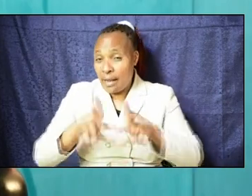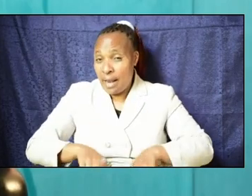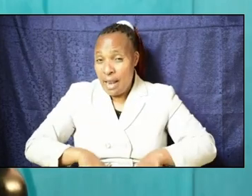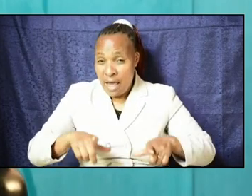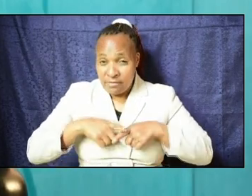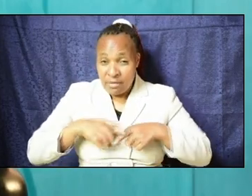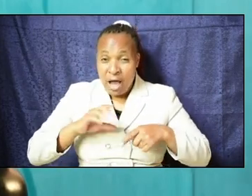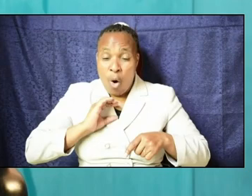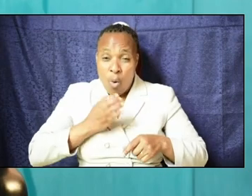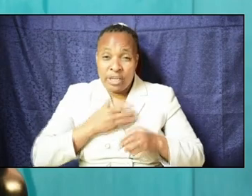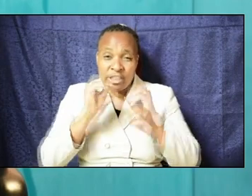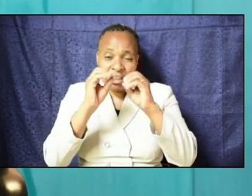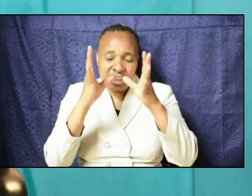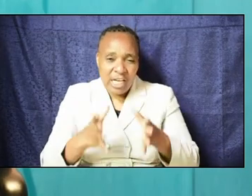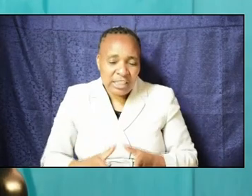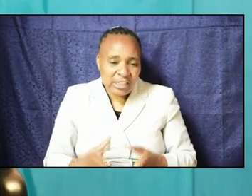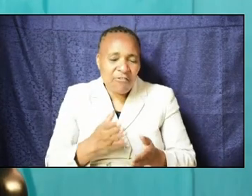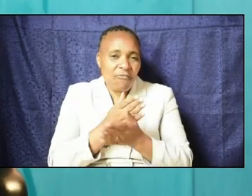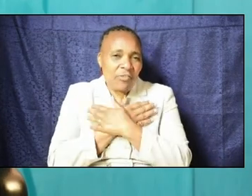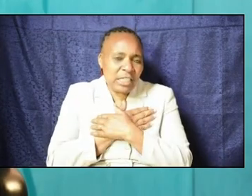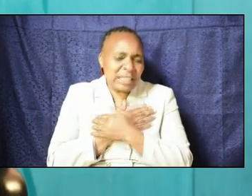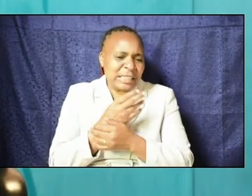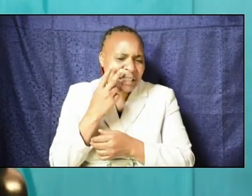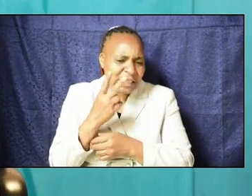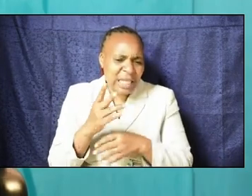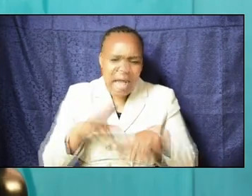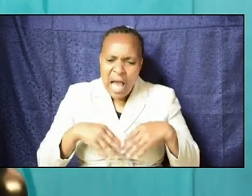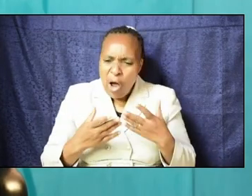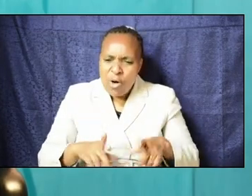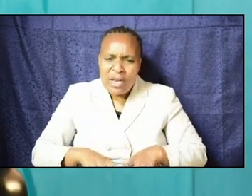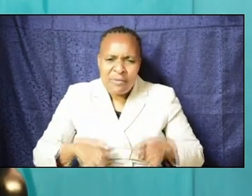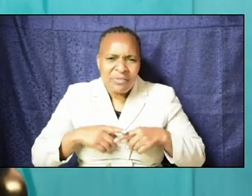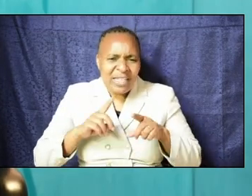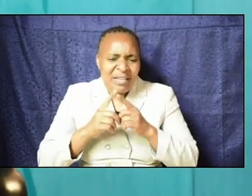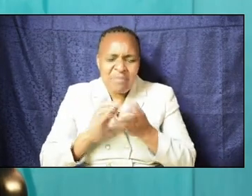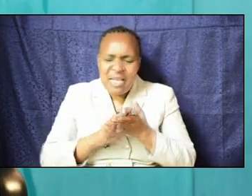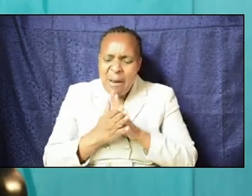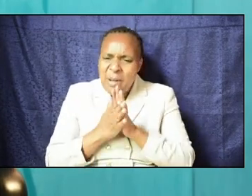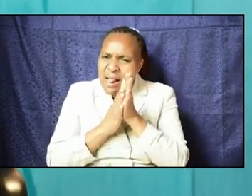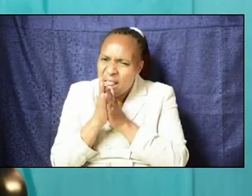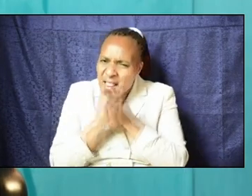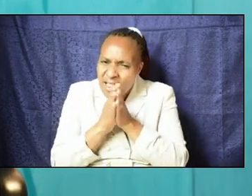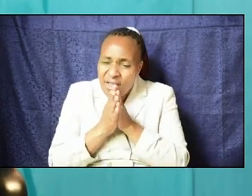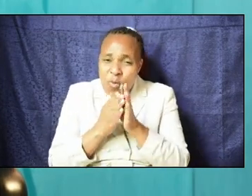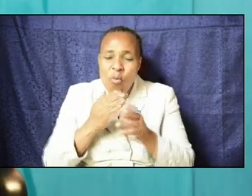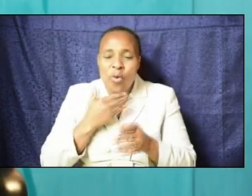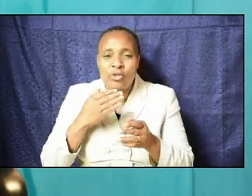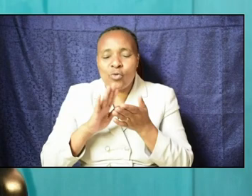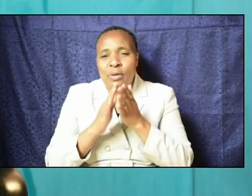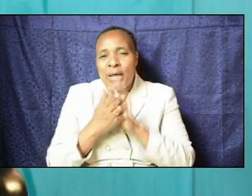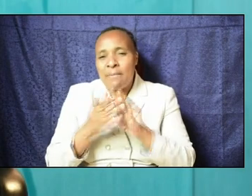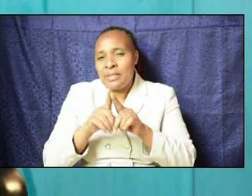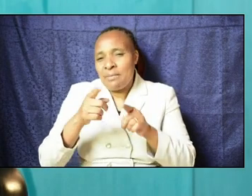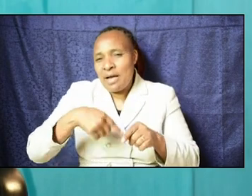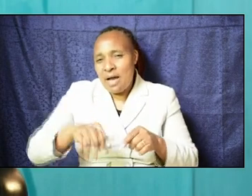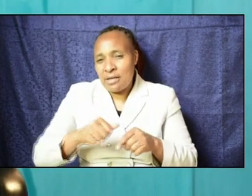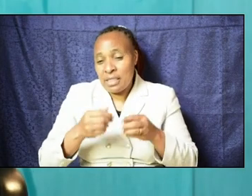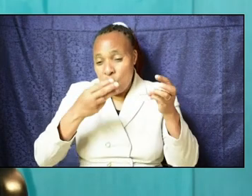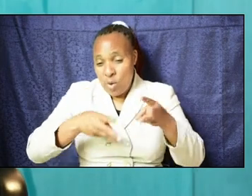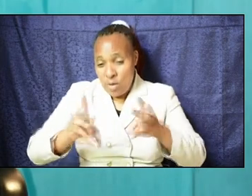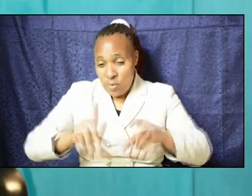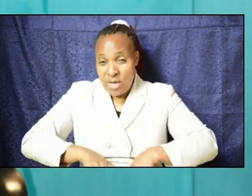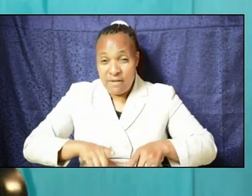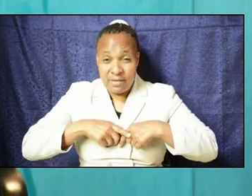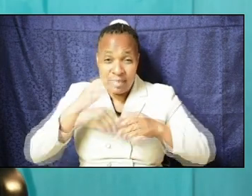teachers and our friends, can see the way we live our life and aspire to be like us. And therefore, we can attribute that the way we live